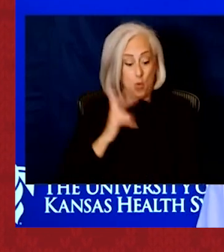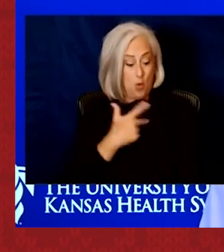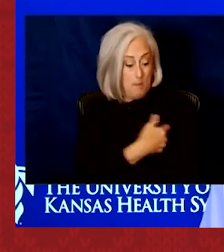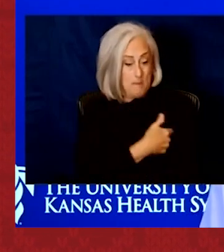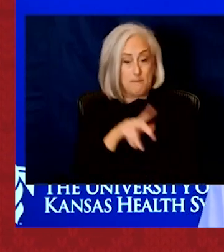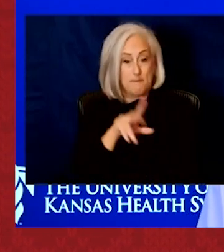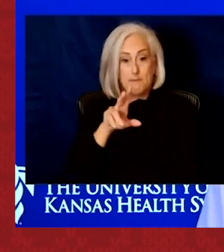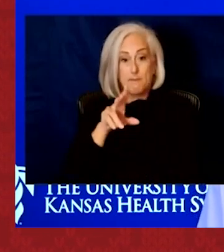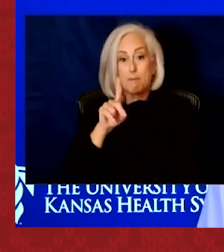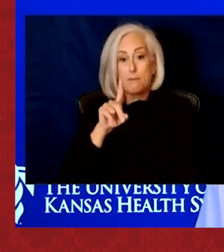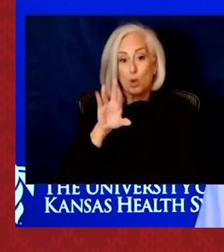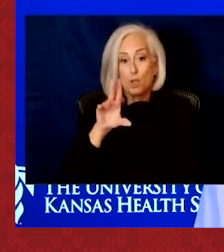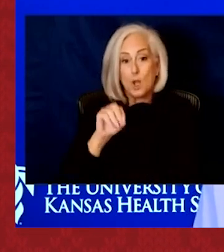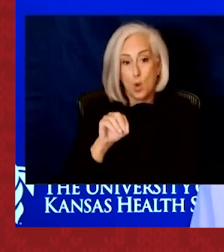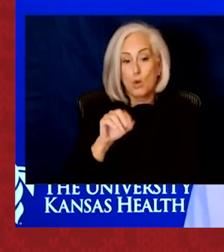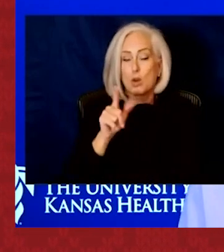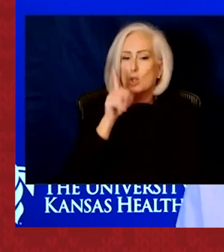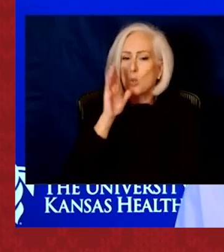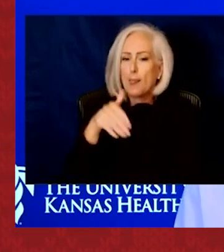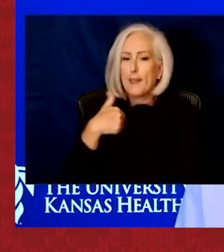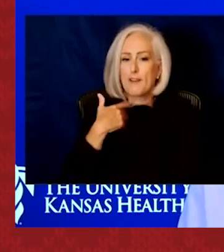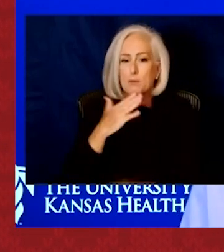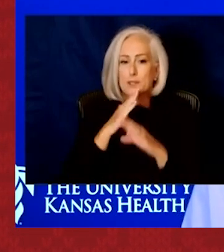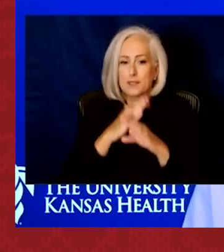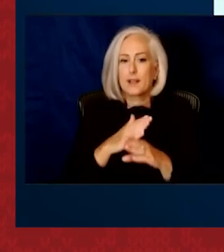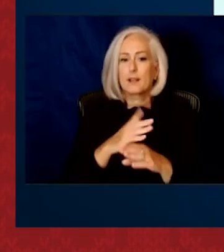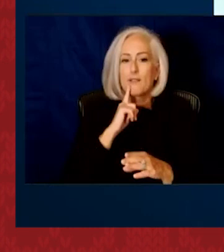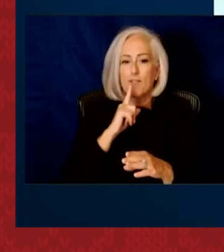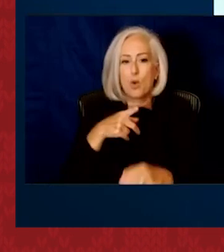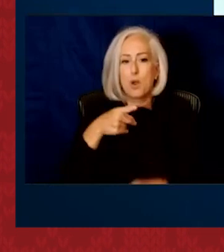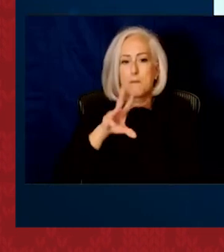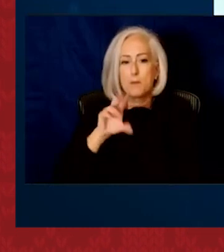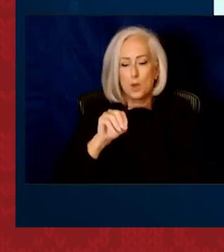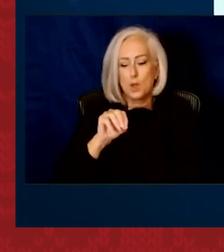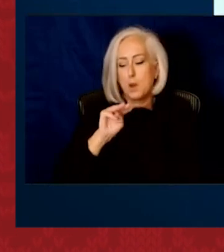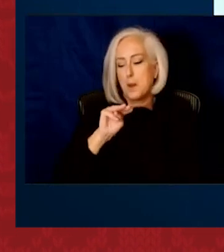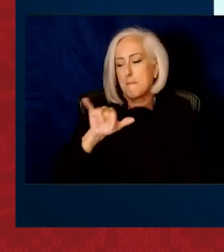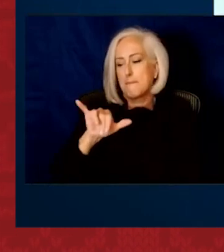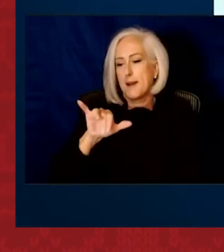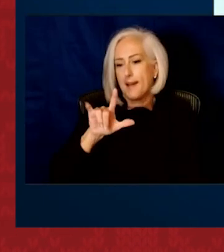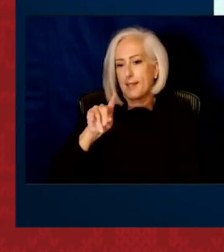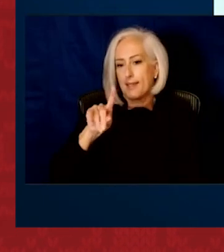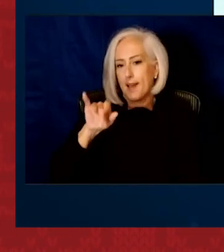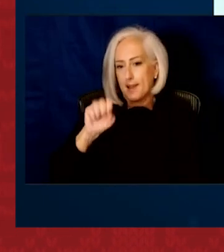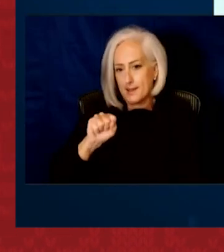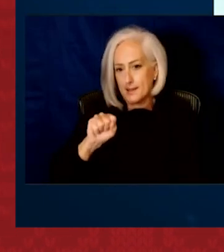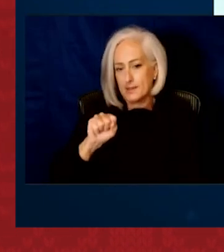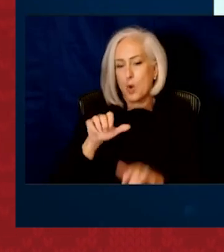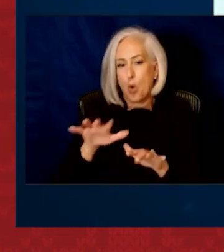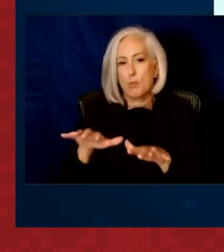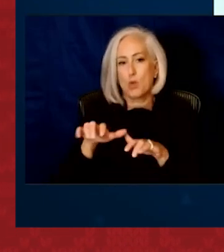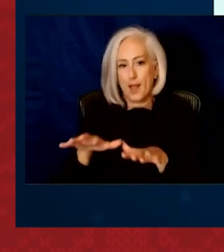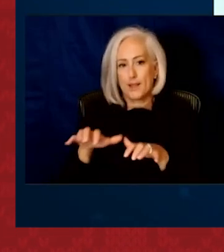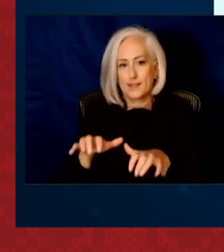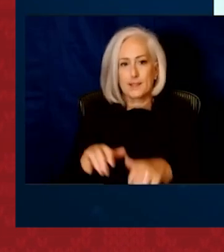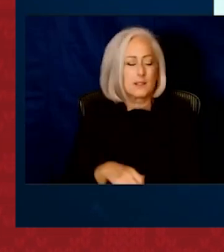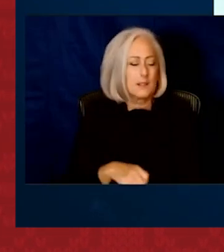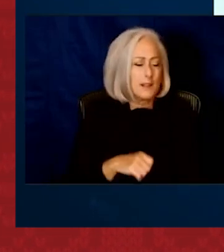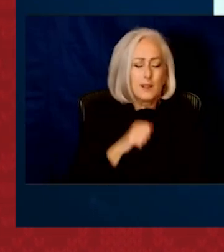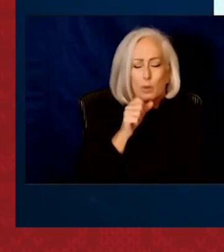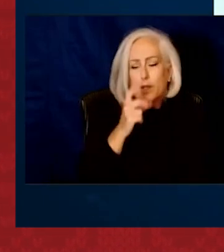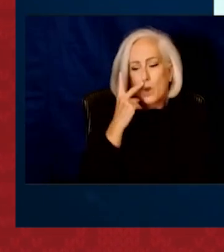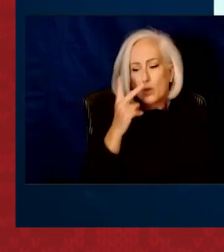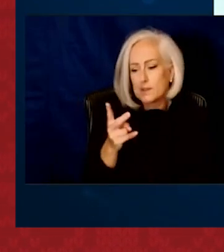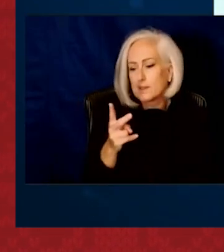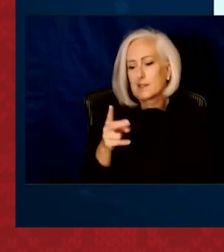the poliomyelitis paralysis disease. And we really don't see much late onset polio from people who have gotten vaccinated. It's not like when you hit